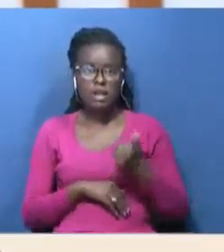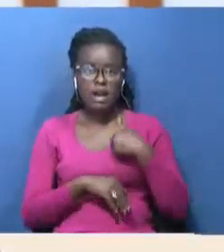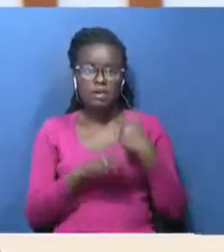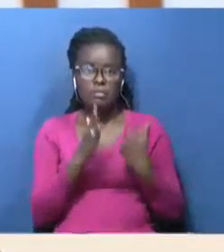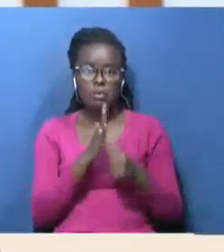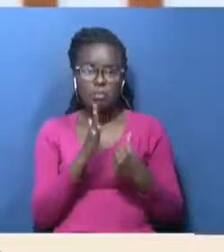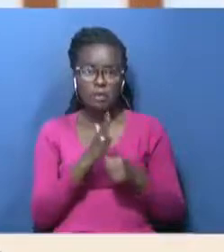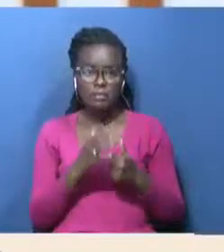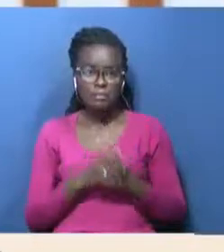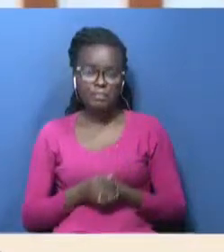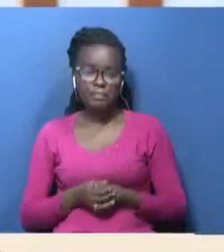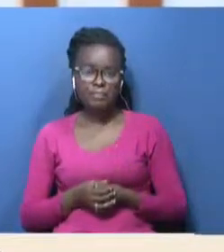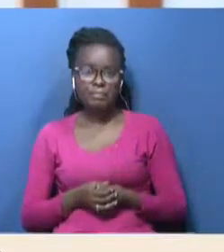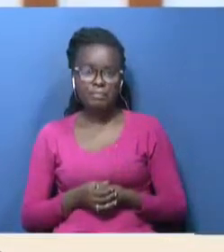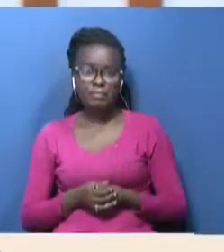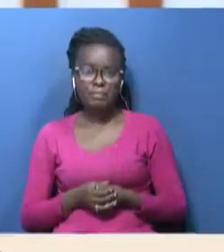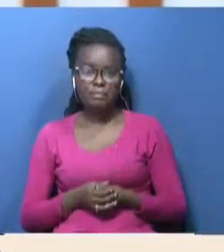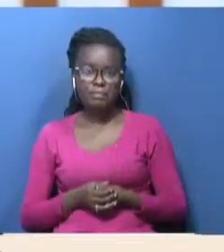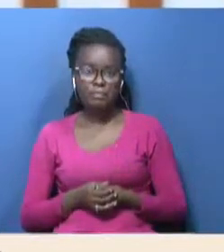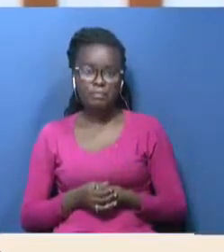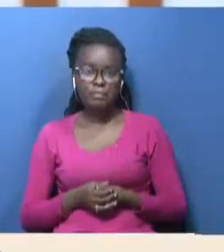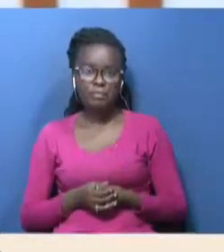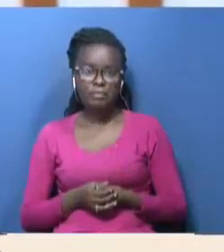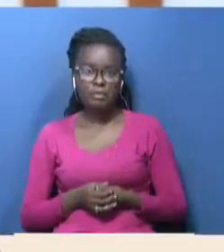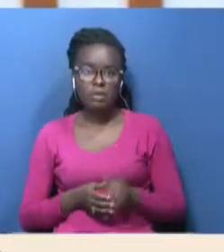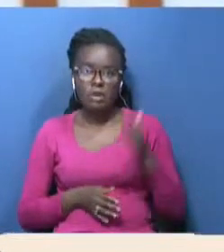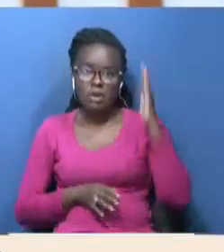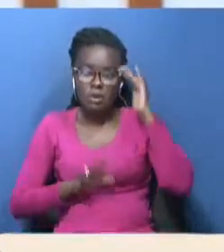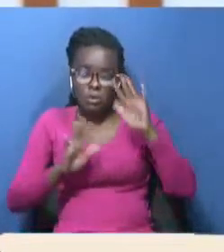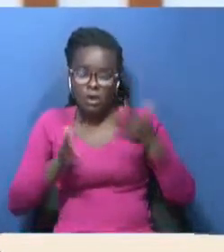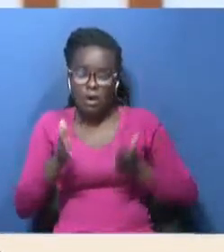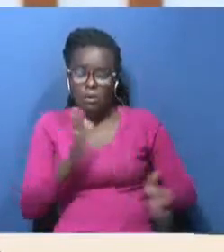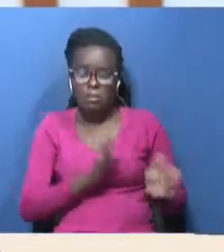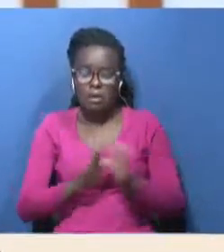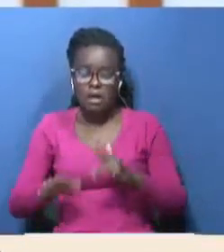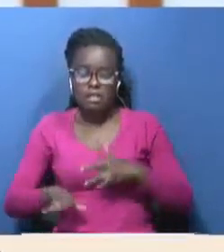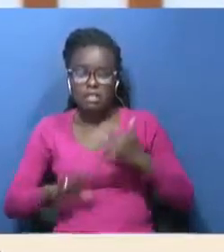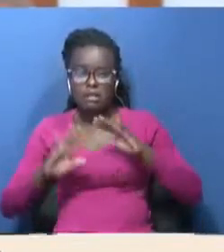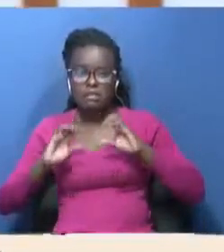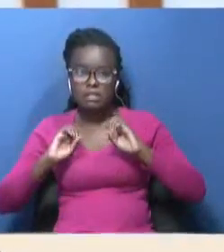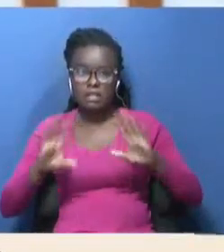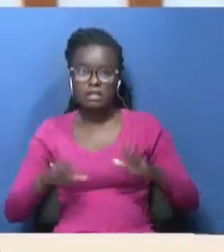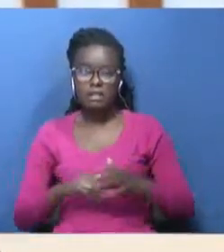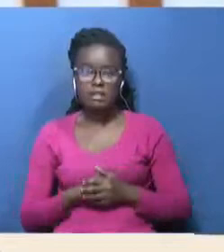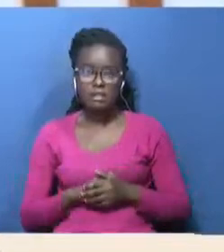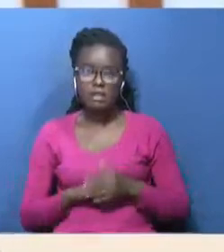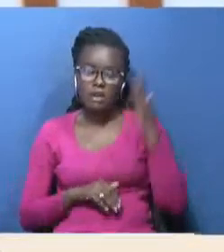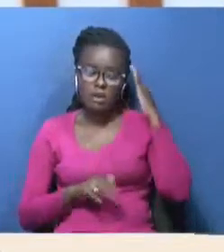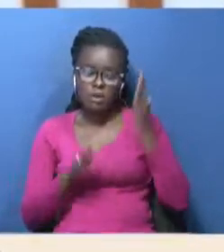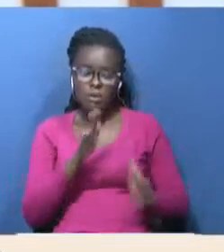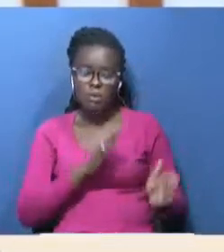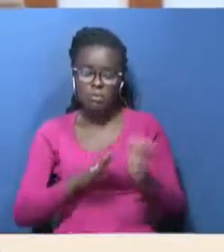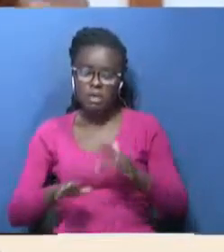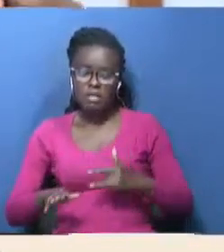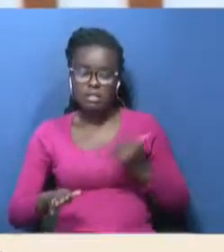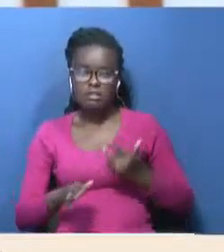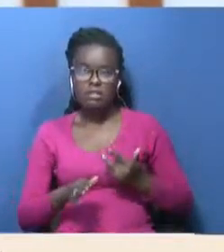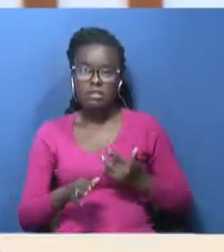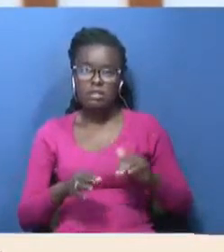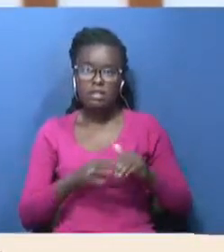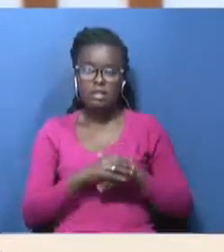problem. They don't know how to organize themselves. They've known to organize themselves